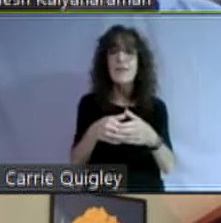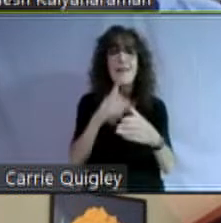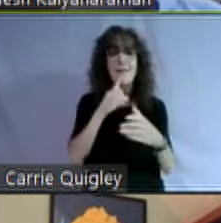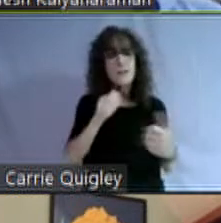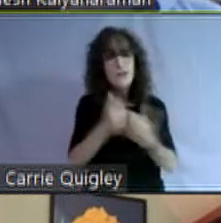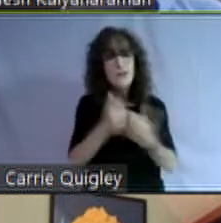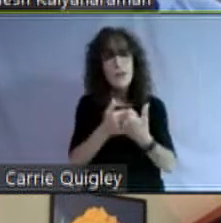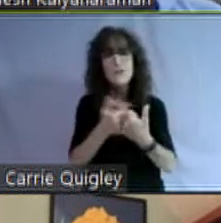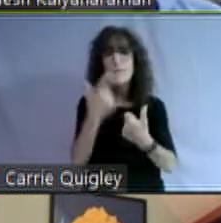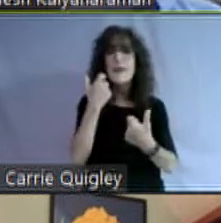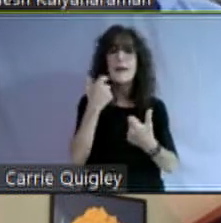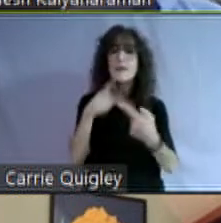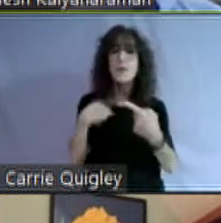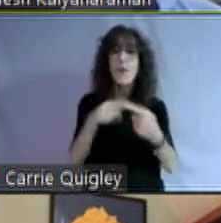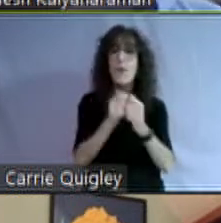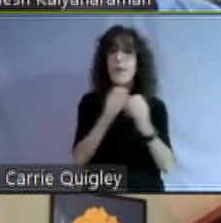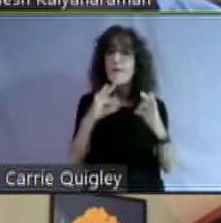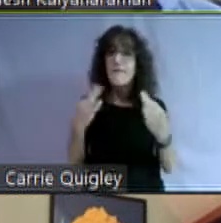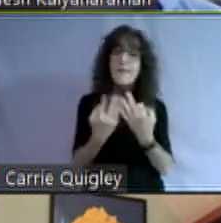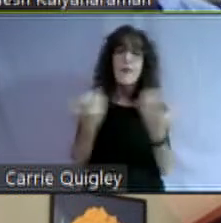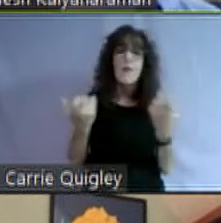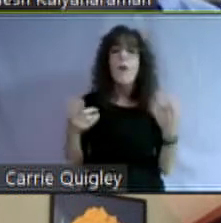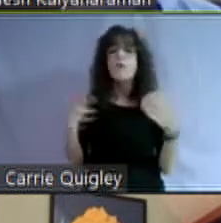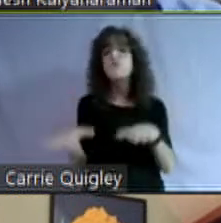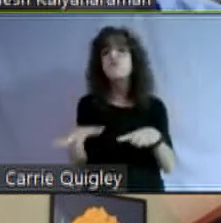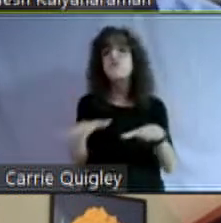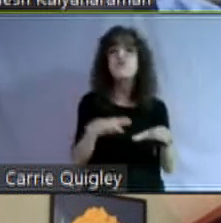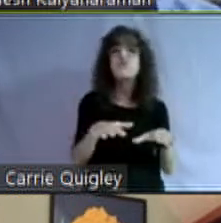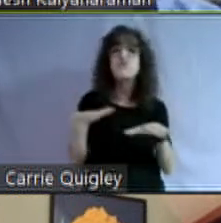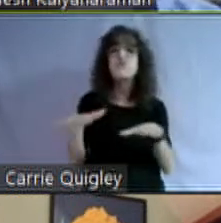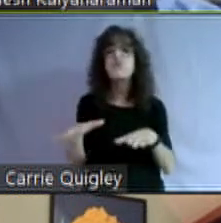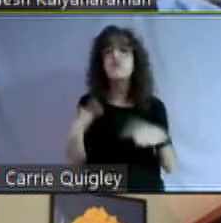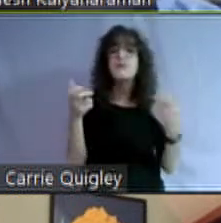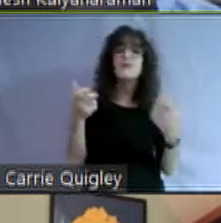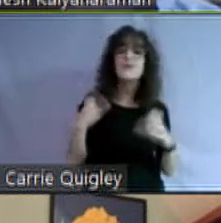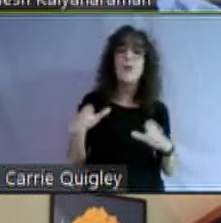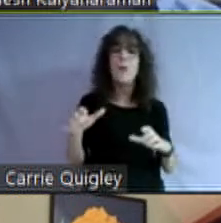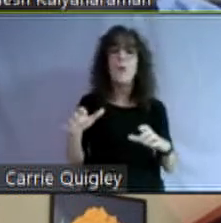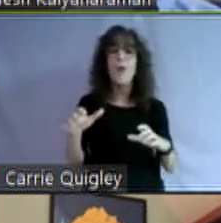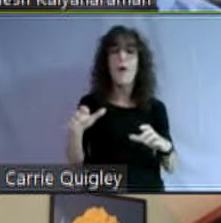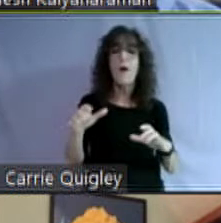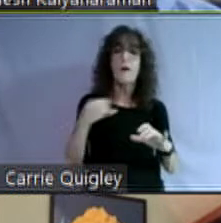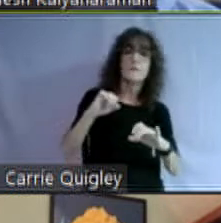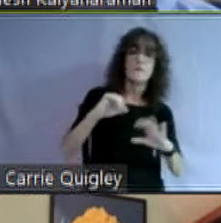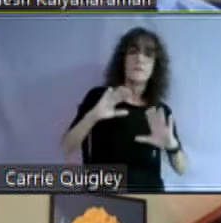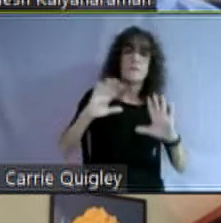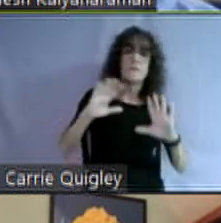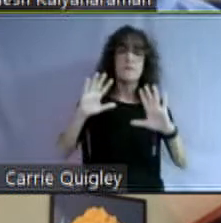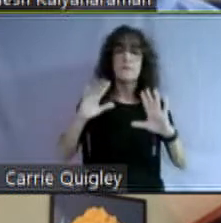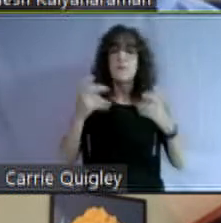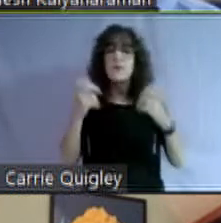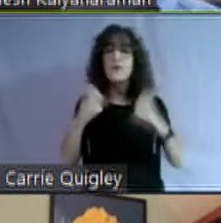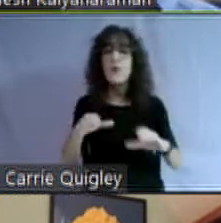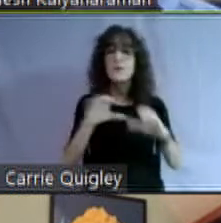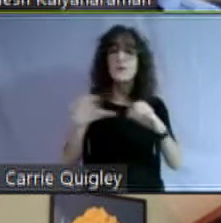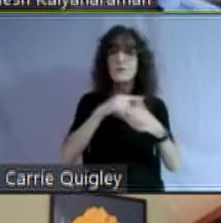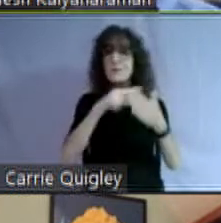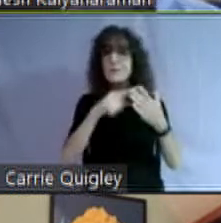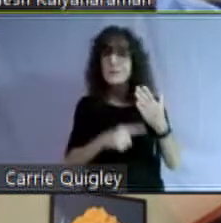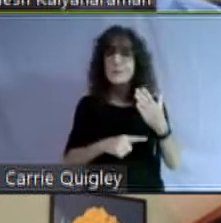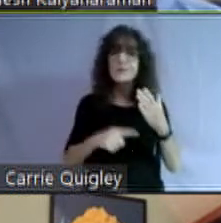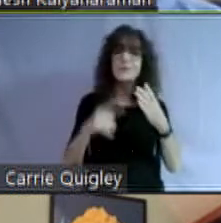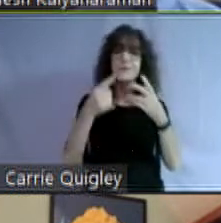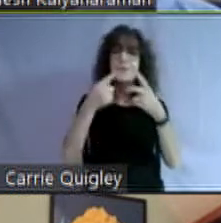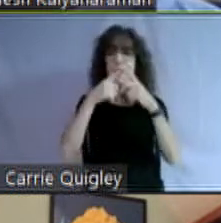because whenever we're with family, we want to relax, we want to let our guard down. We don't want to have to do all the things like